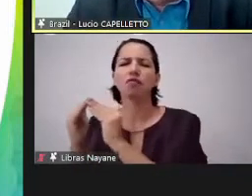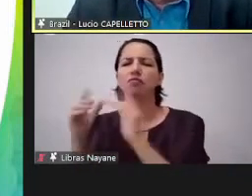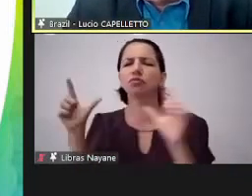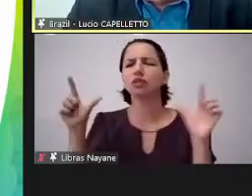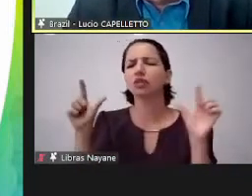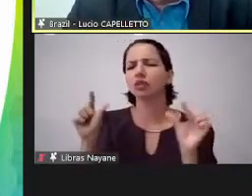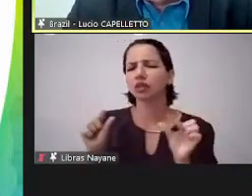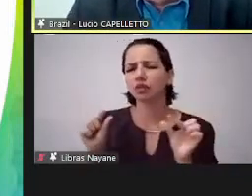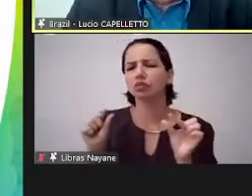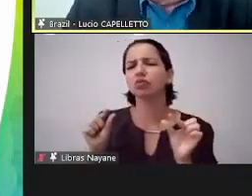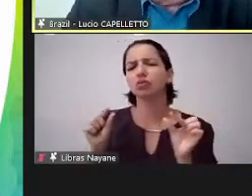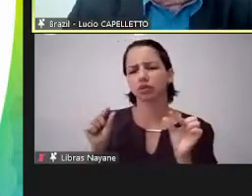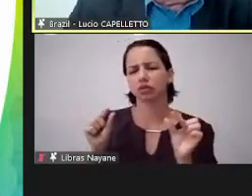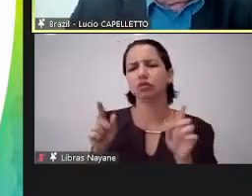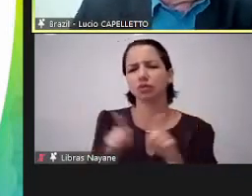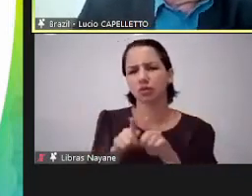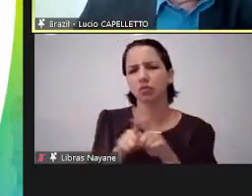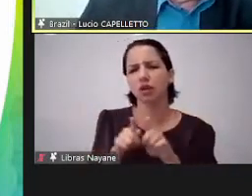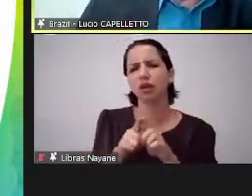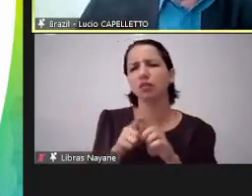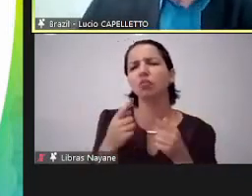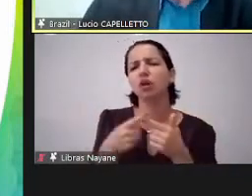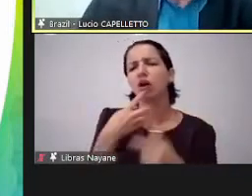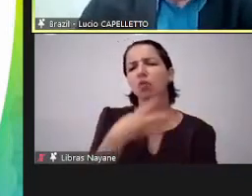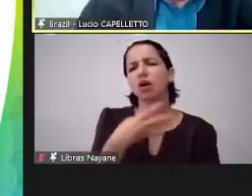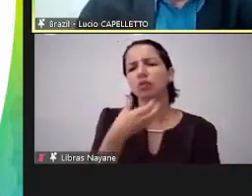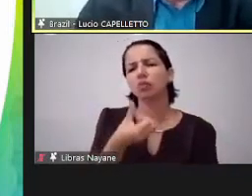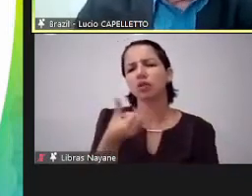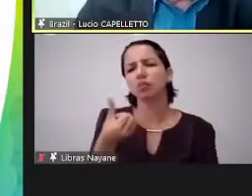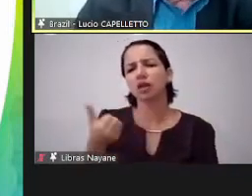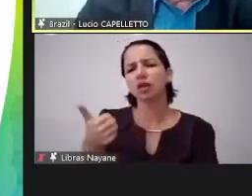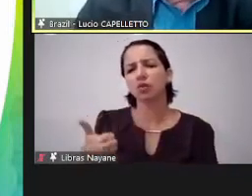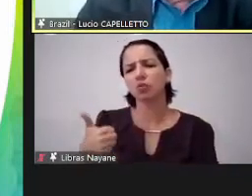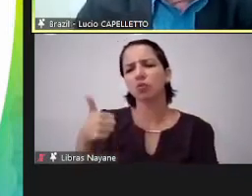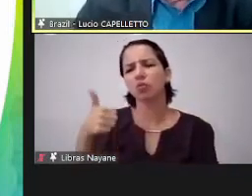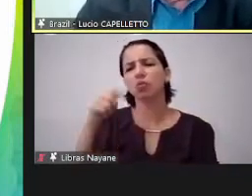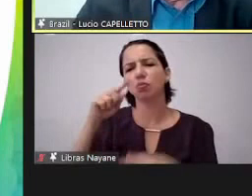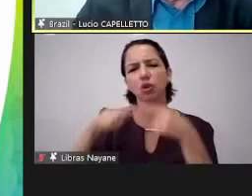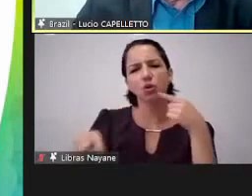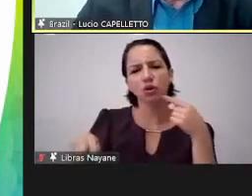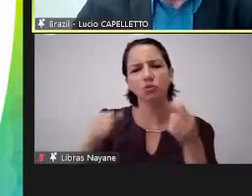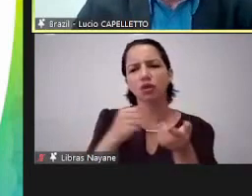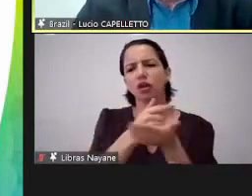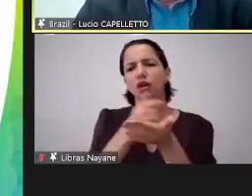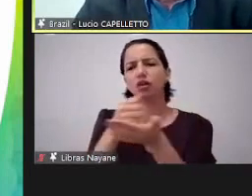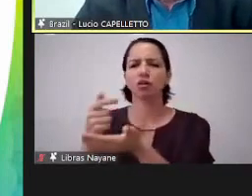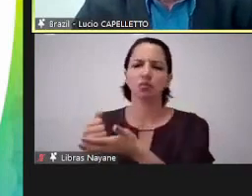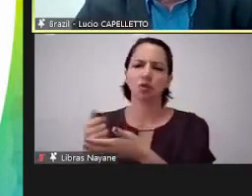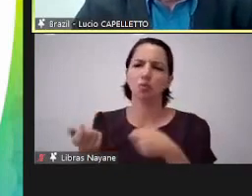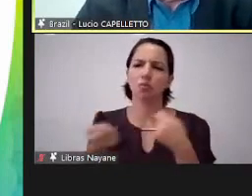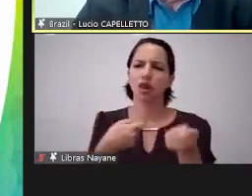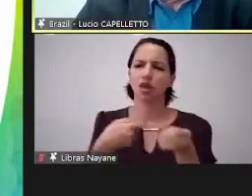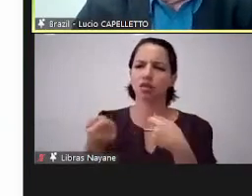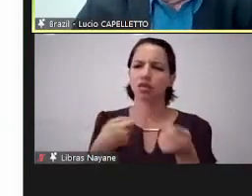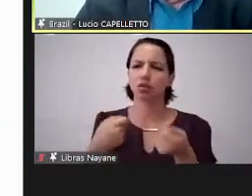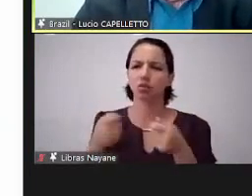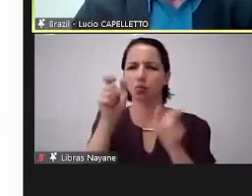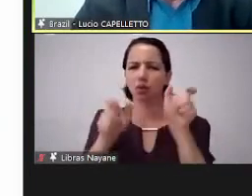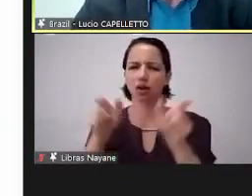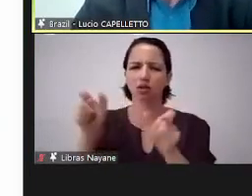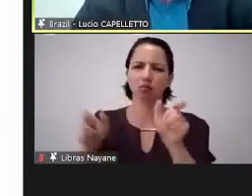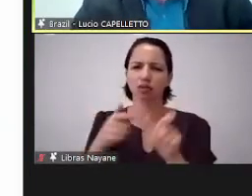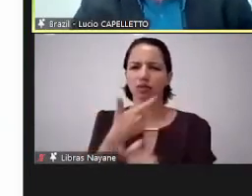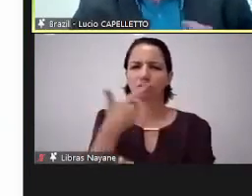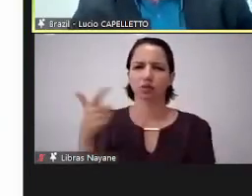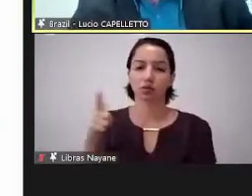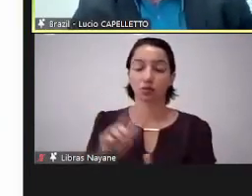The real estate funds also, operations with participants and others,